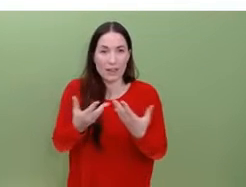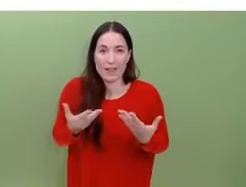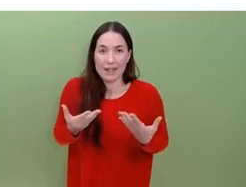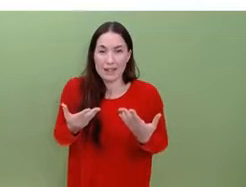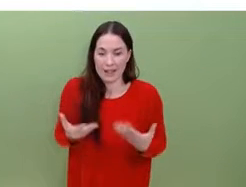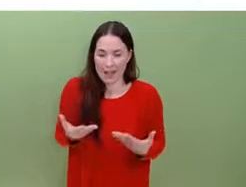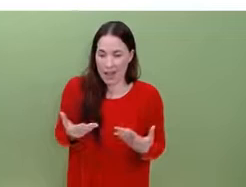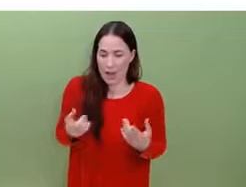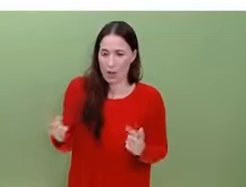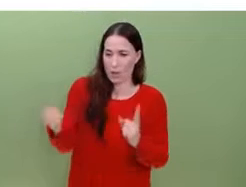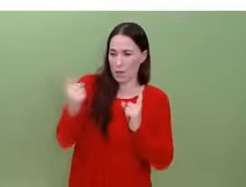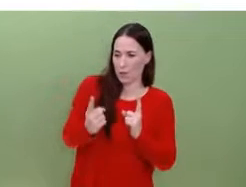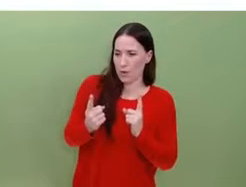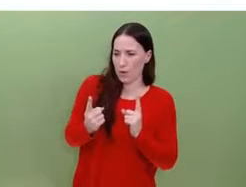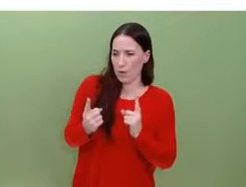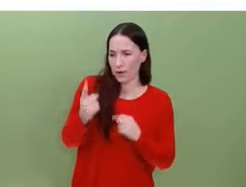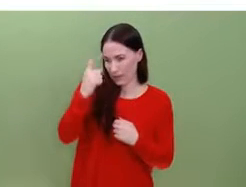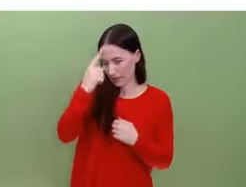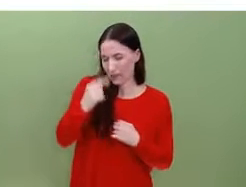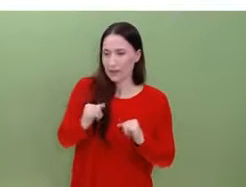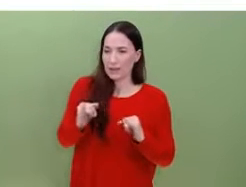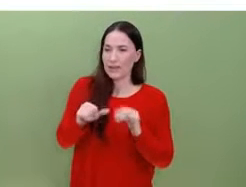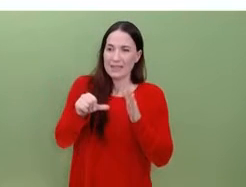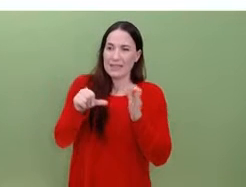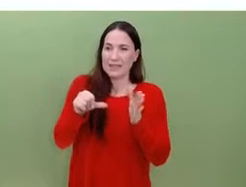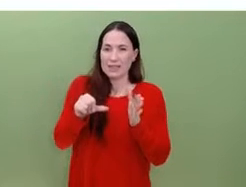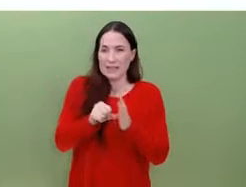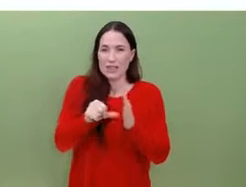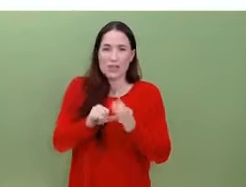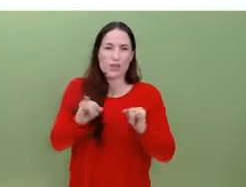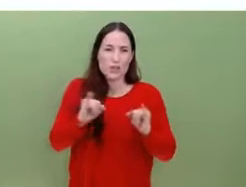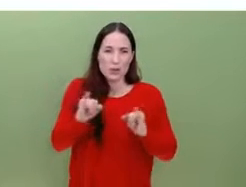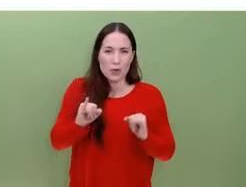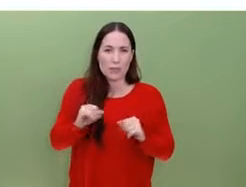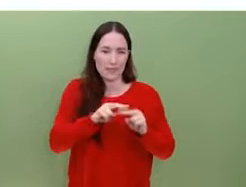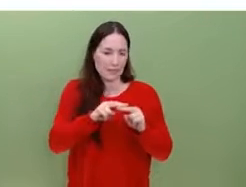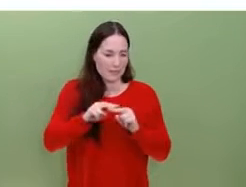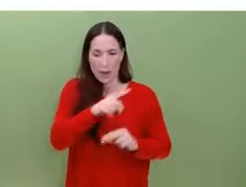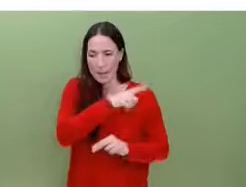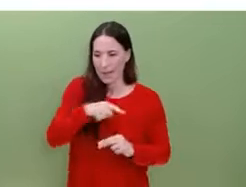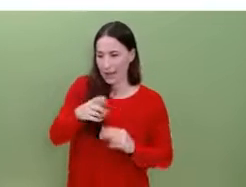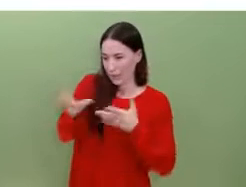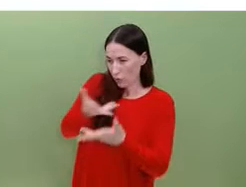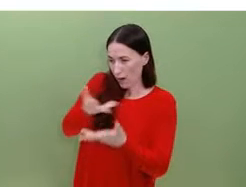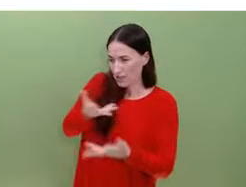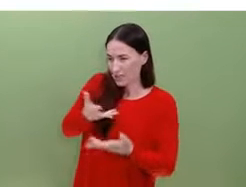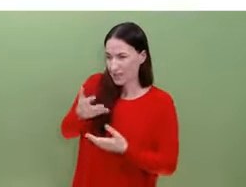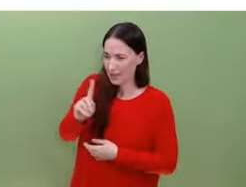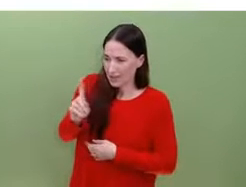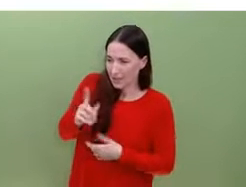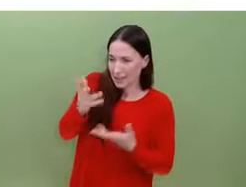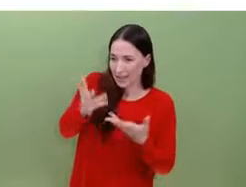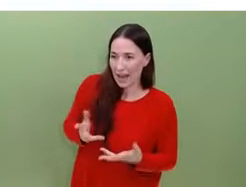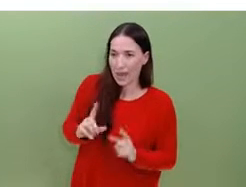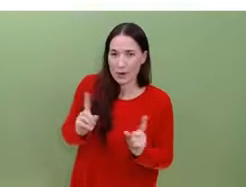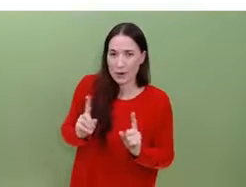about toxic members of the family, we need to try and make sure that we're aware of where these young people are,